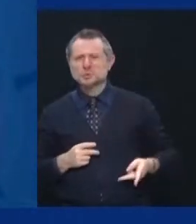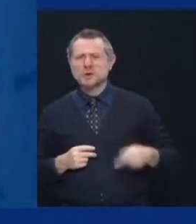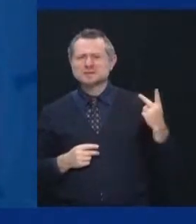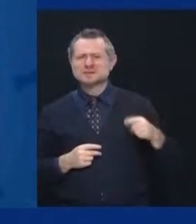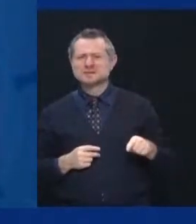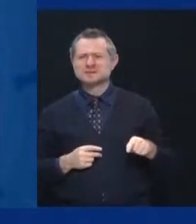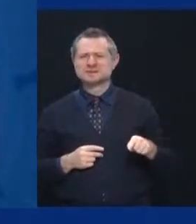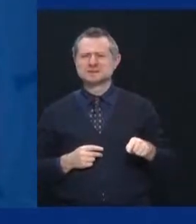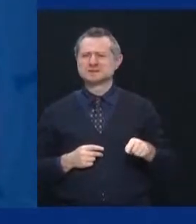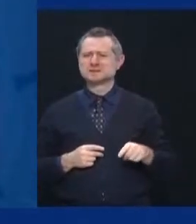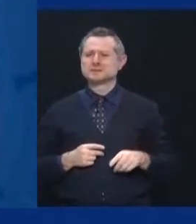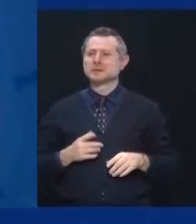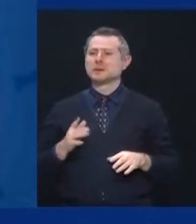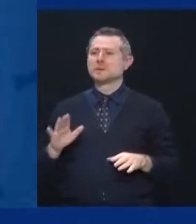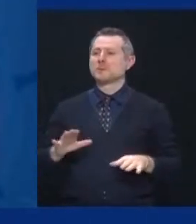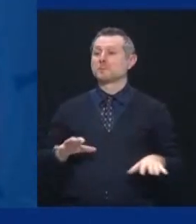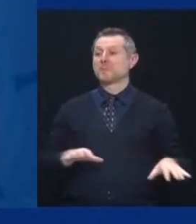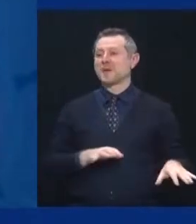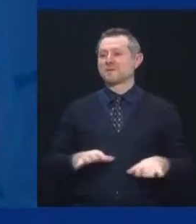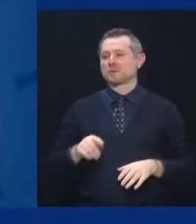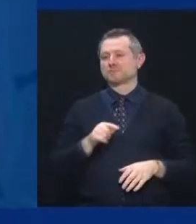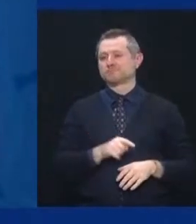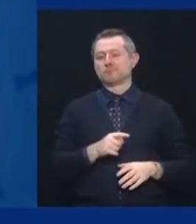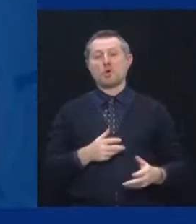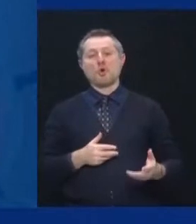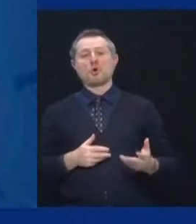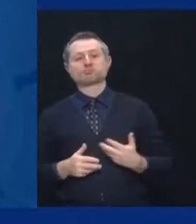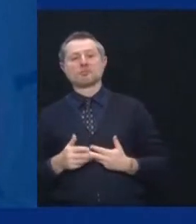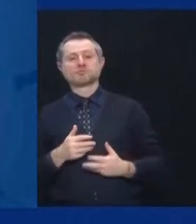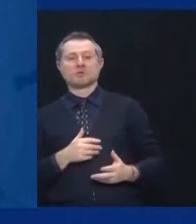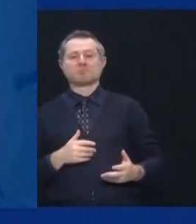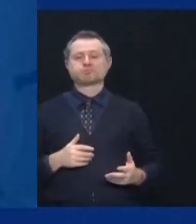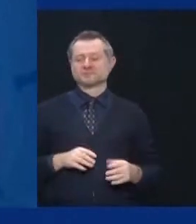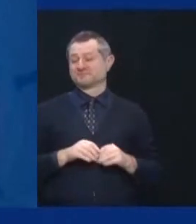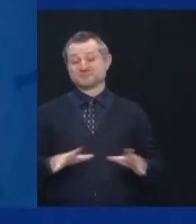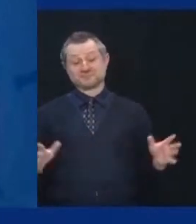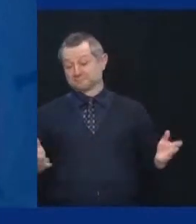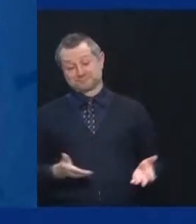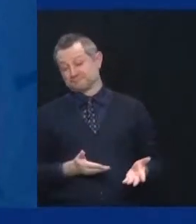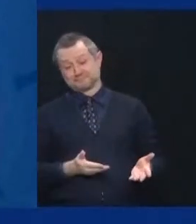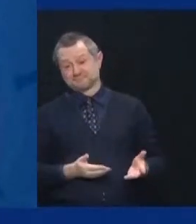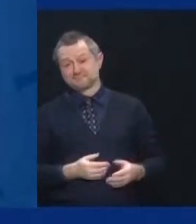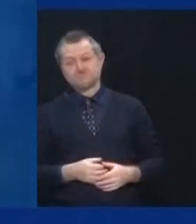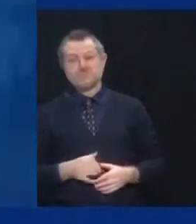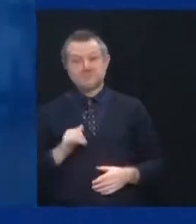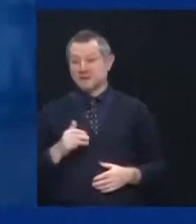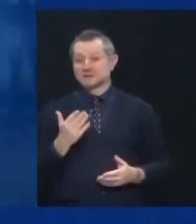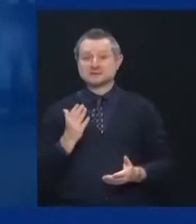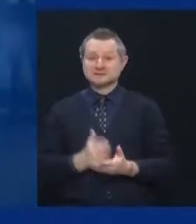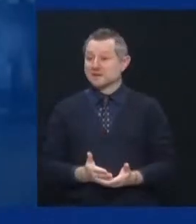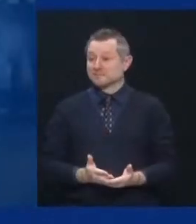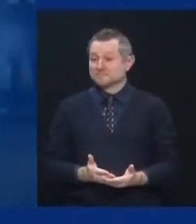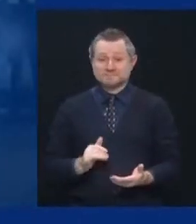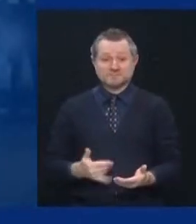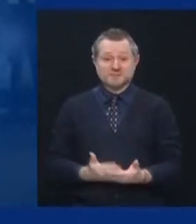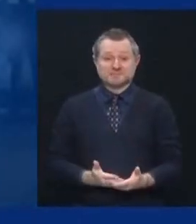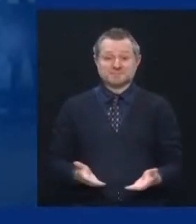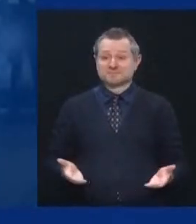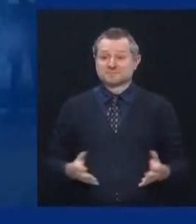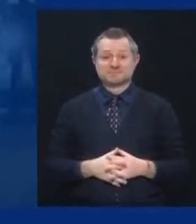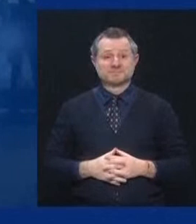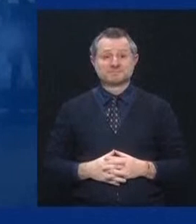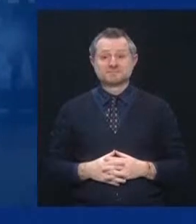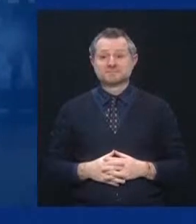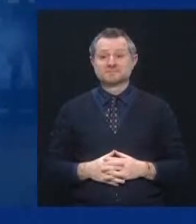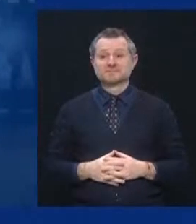behavior of that community. That's a fact. Everybody gets the same message. It's how people respond. We